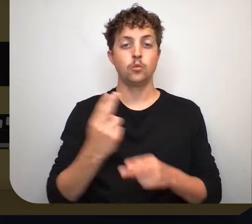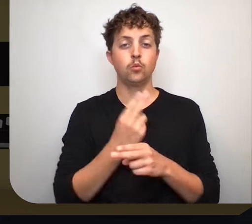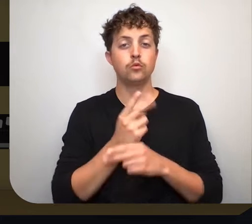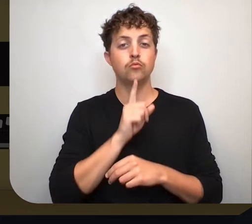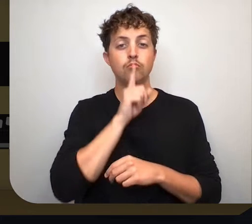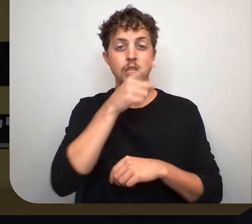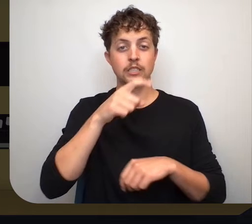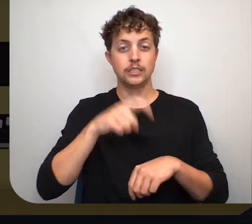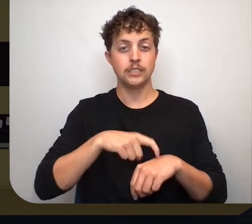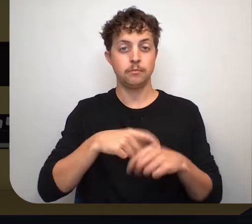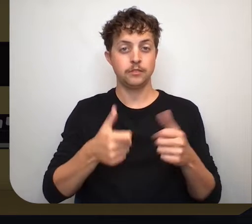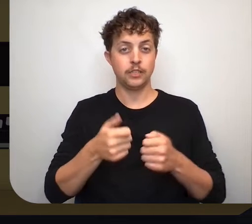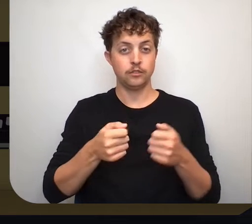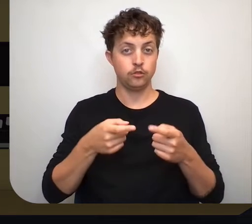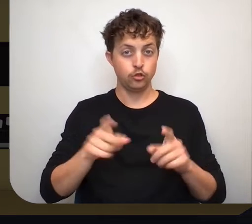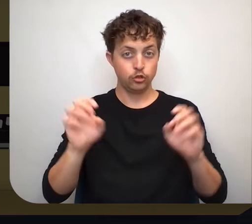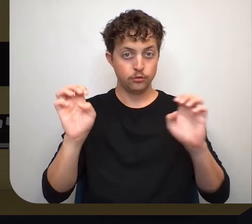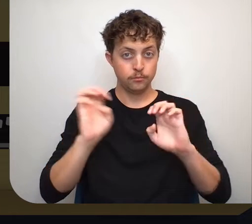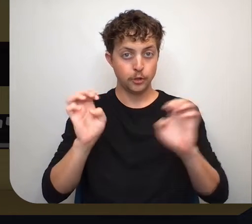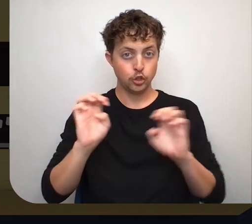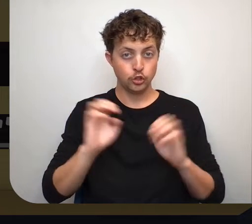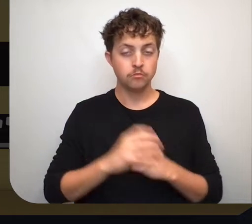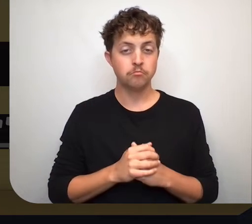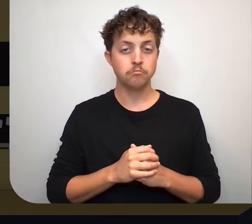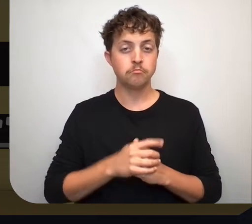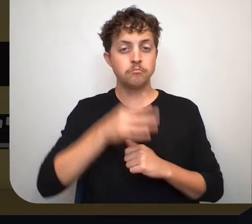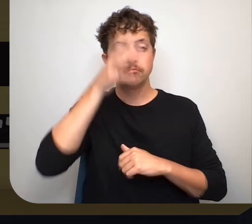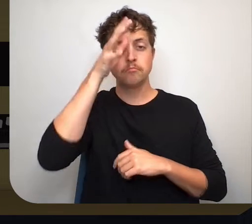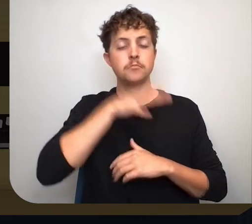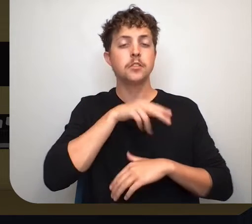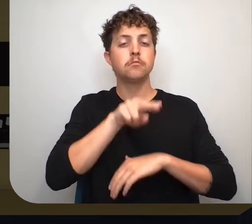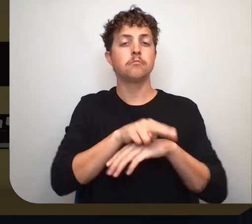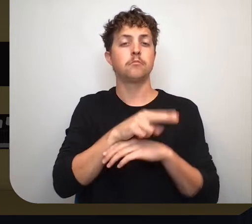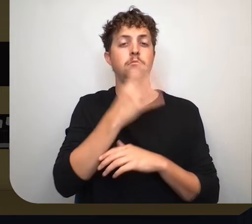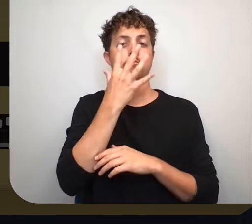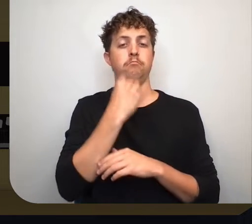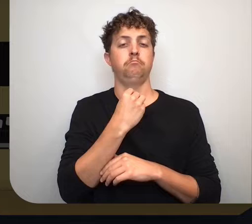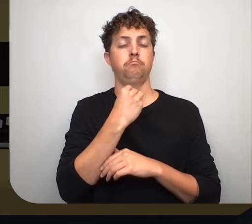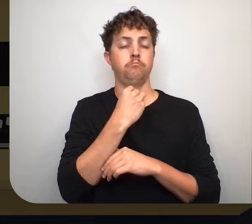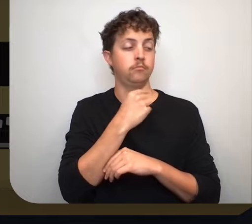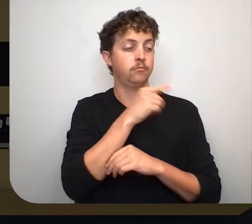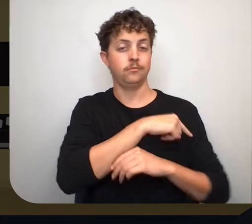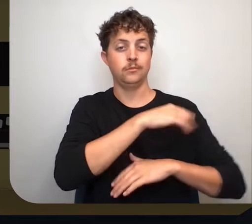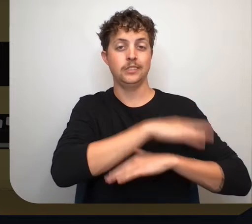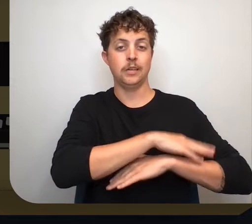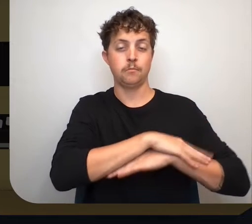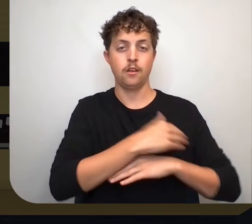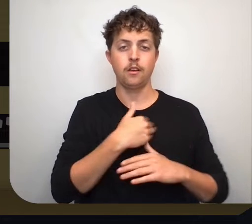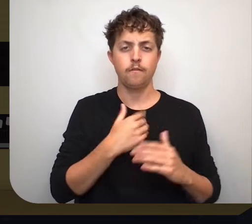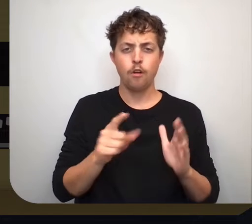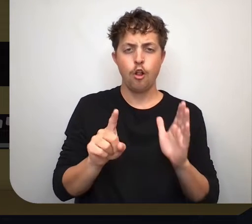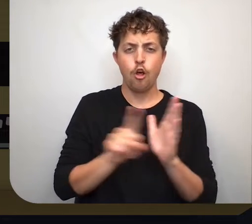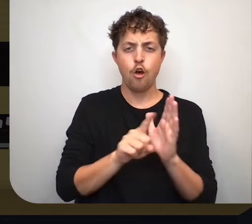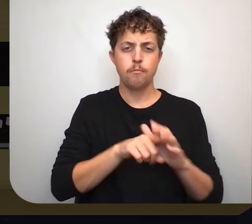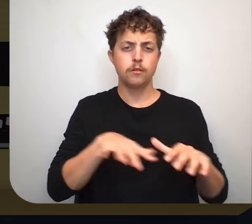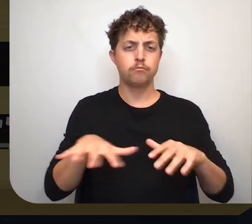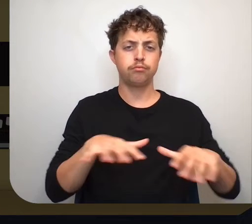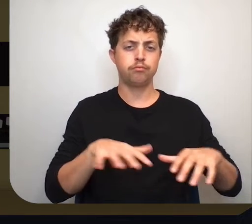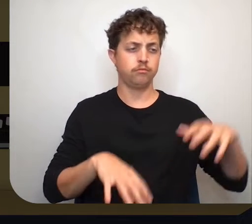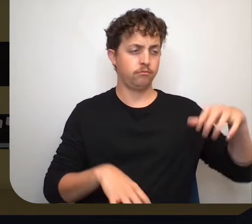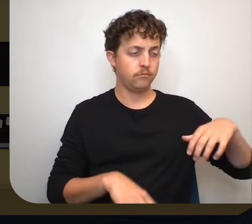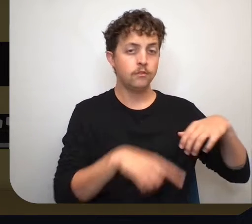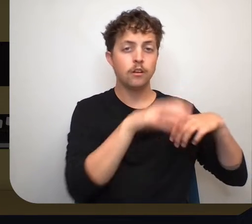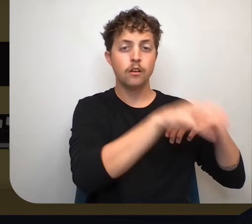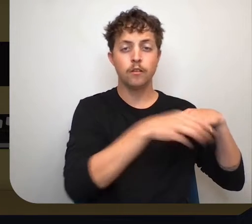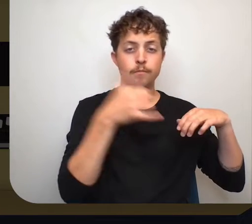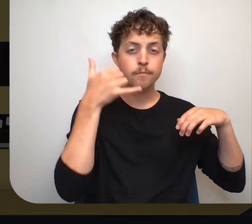Using real-time text in an emergency. Overhead shot of man sleeping in bed. On the right is a table with a shaker base